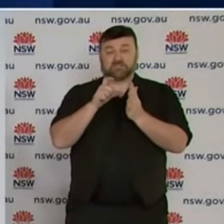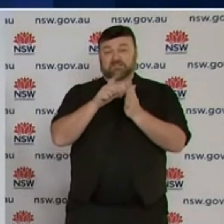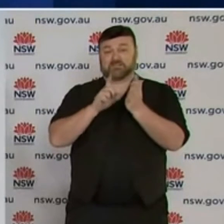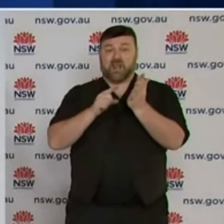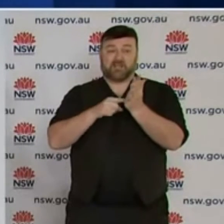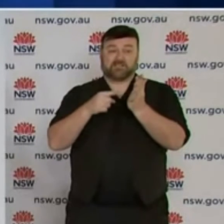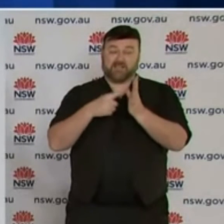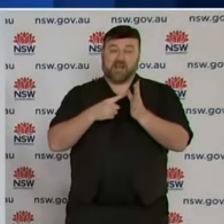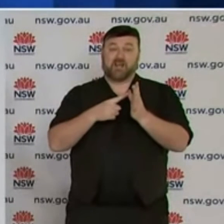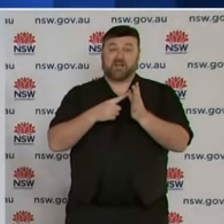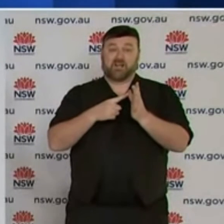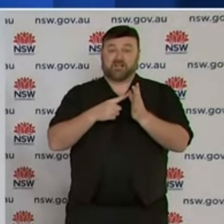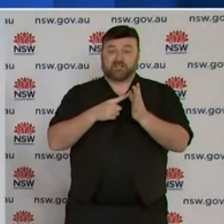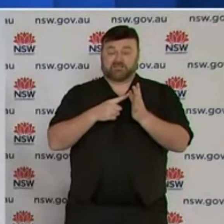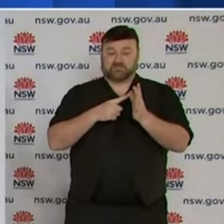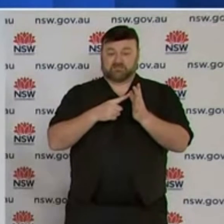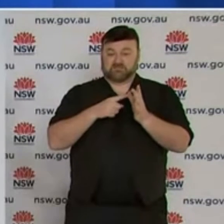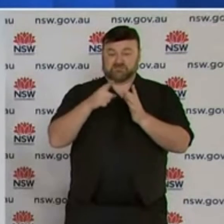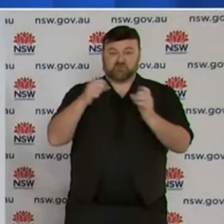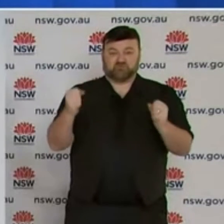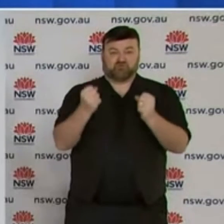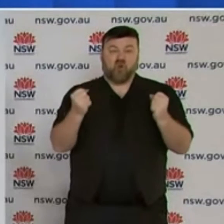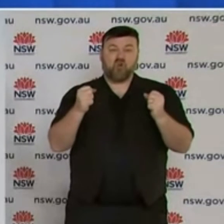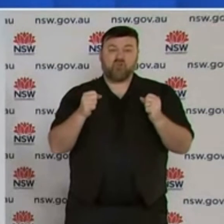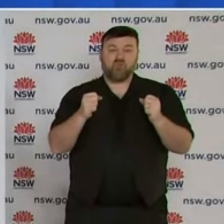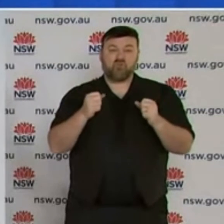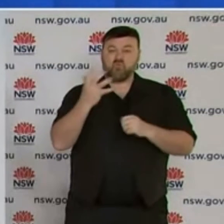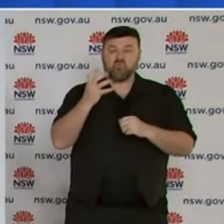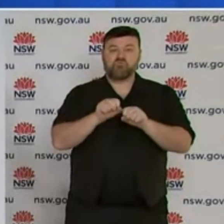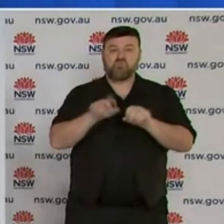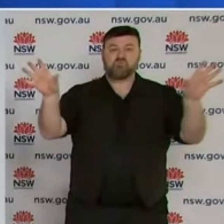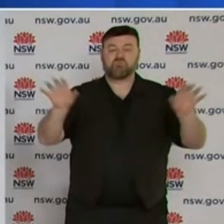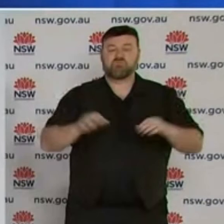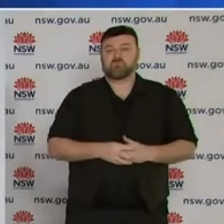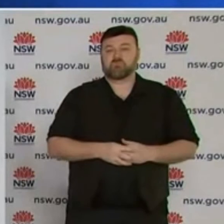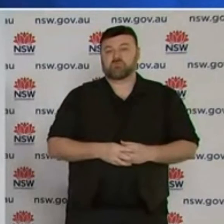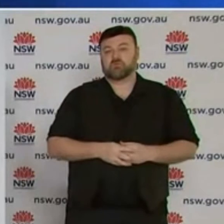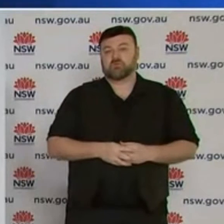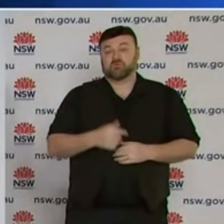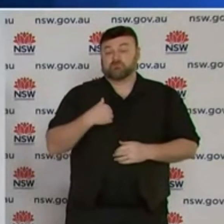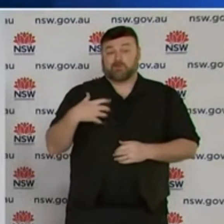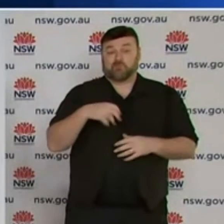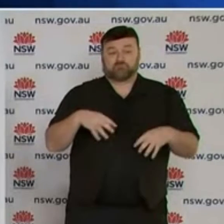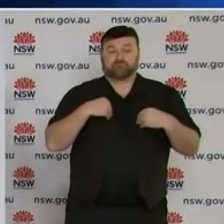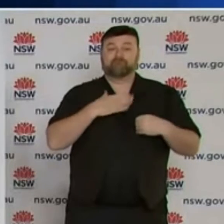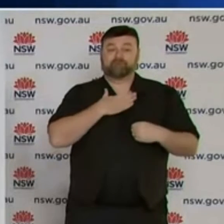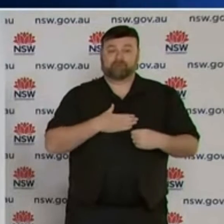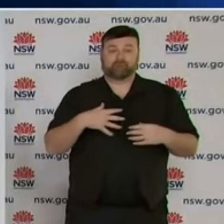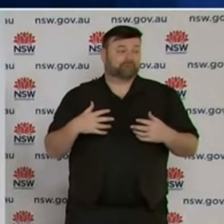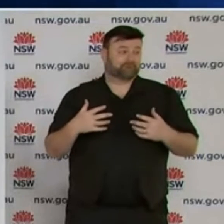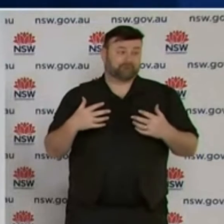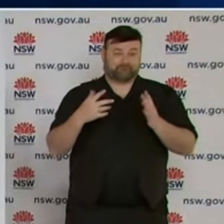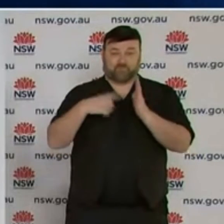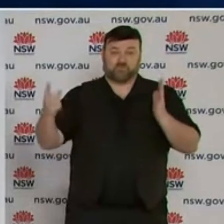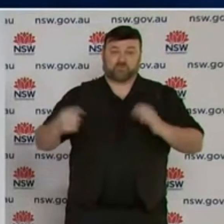restrictions. Delta is a formidable, contagious, deadly disease, and we have to learn to live with it. And